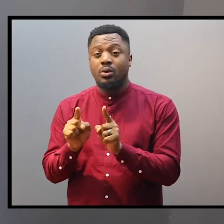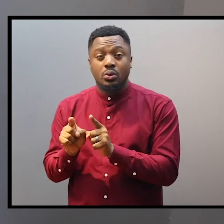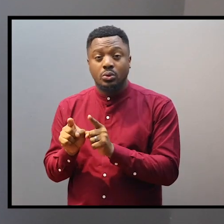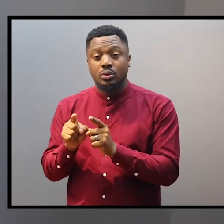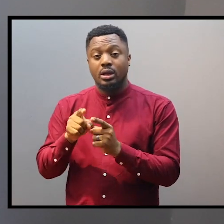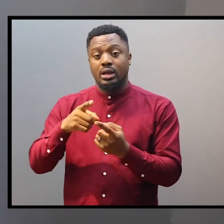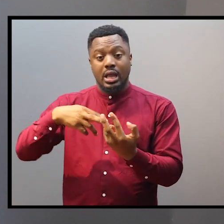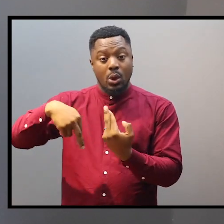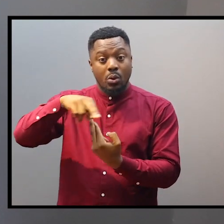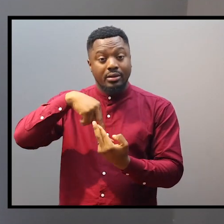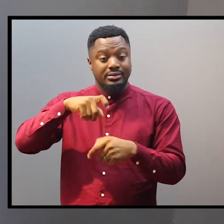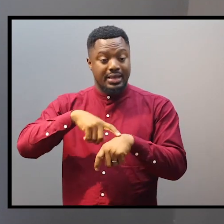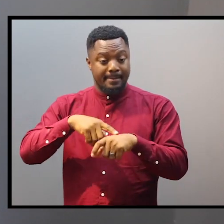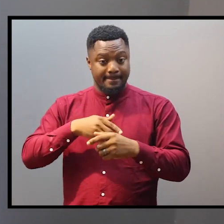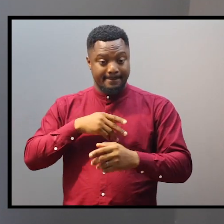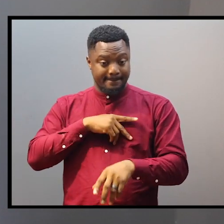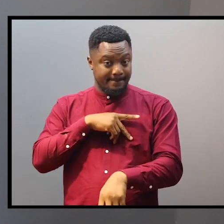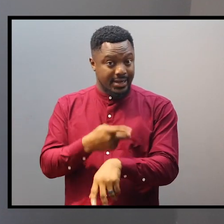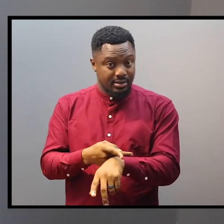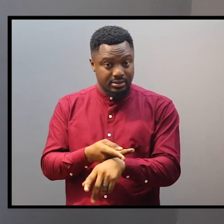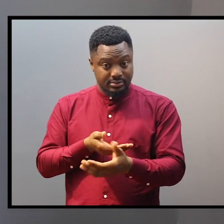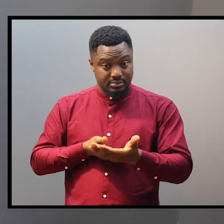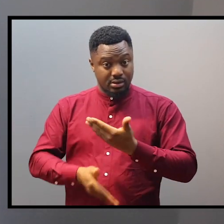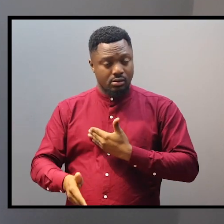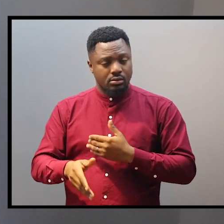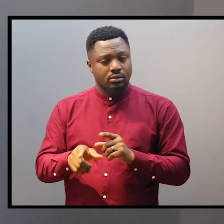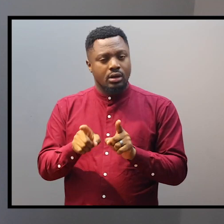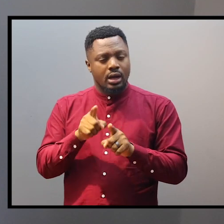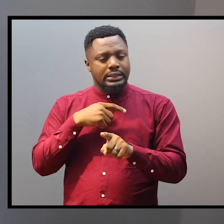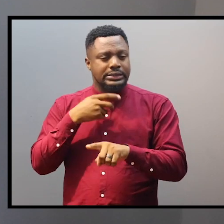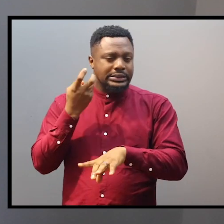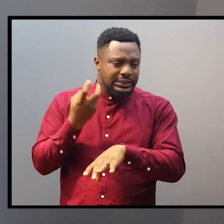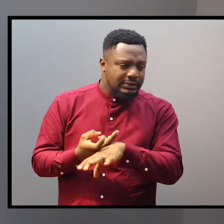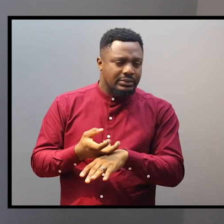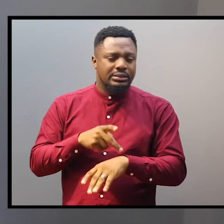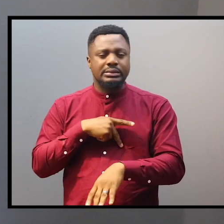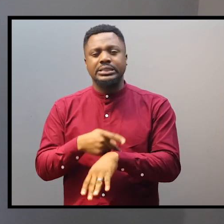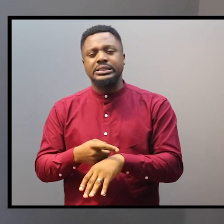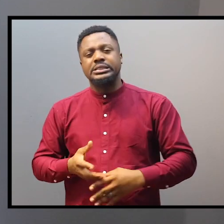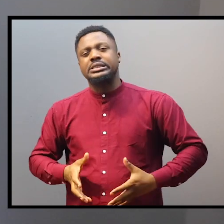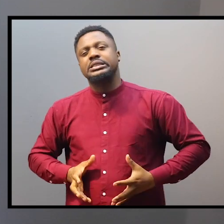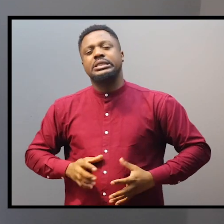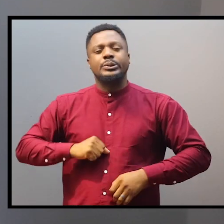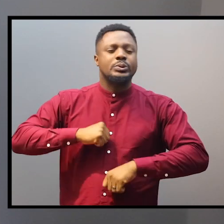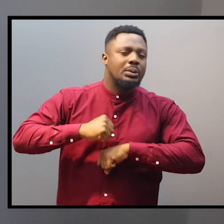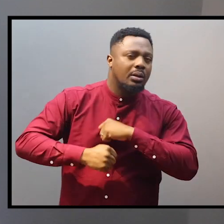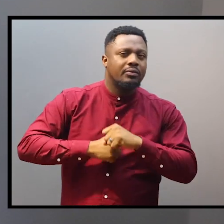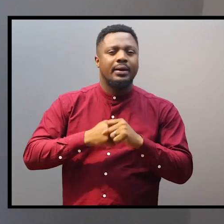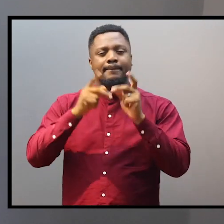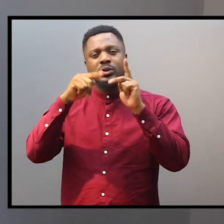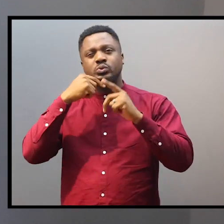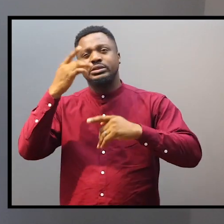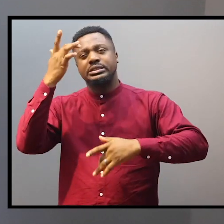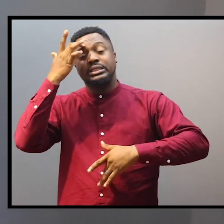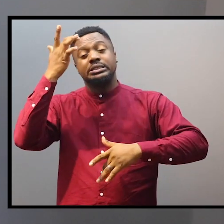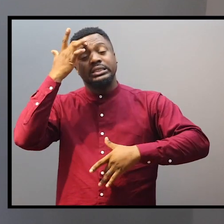Then surrounding pregnancy and delivery as well. So very difficult pregnancies. Somebody who